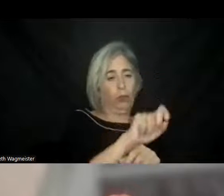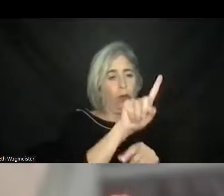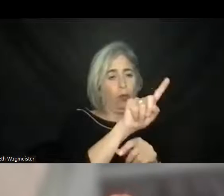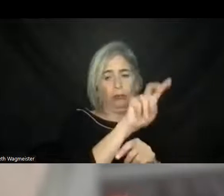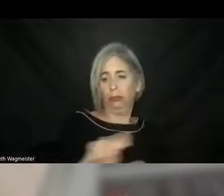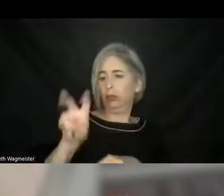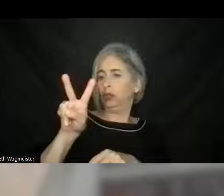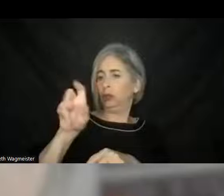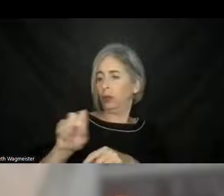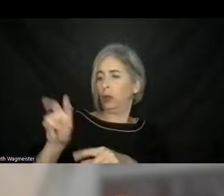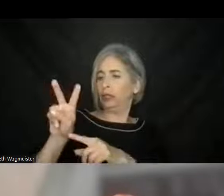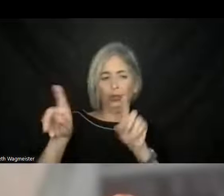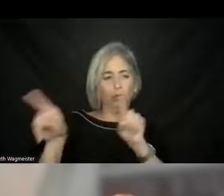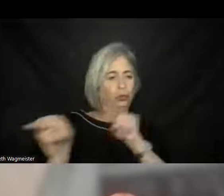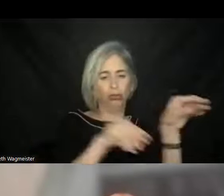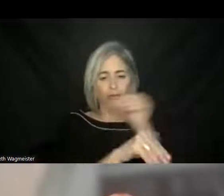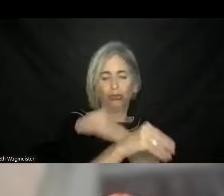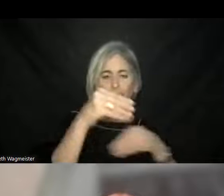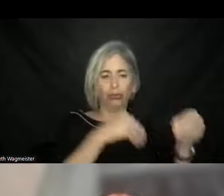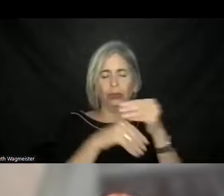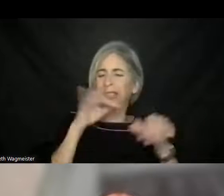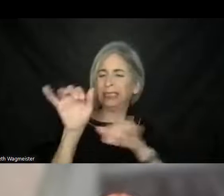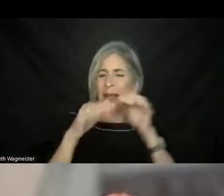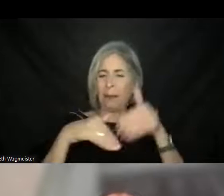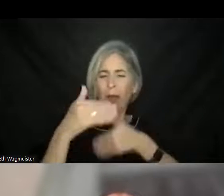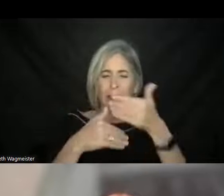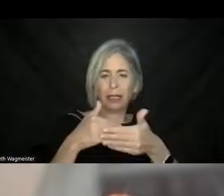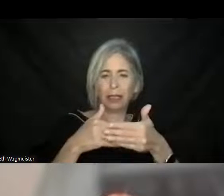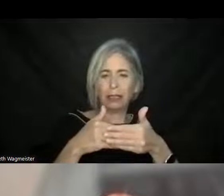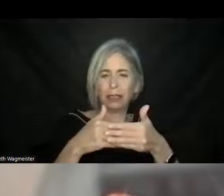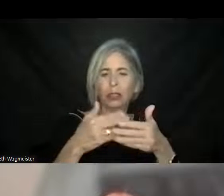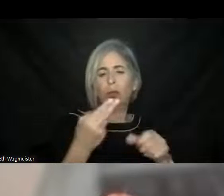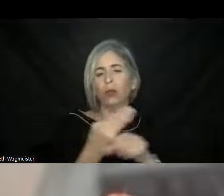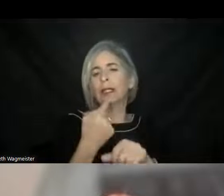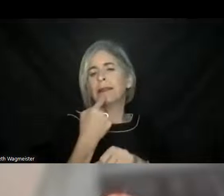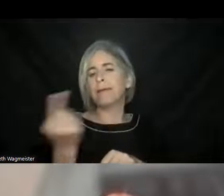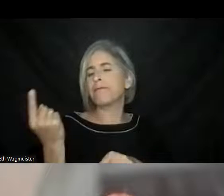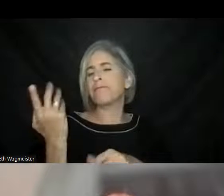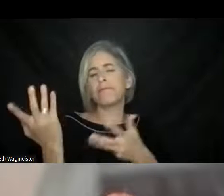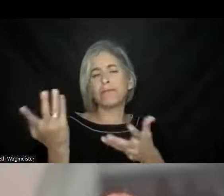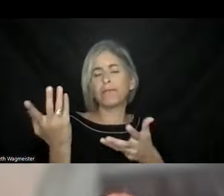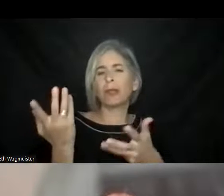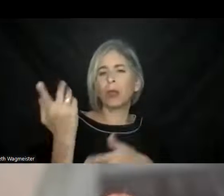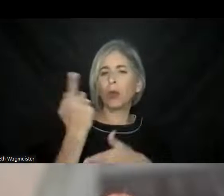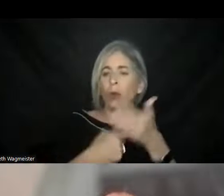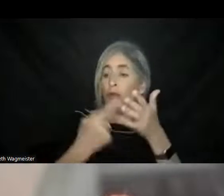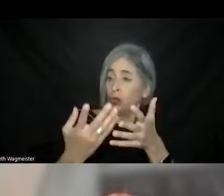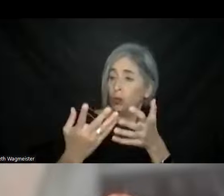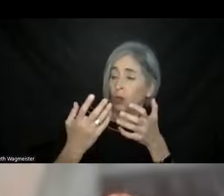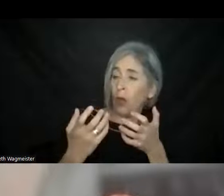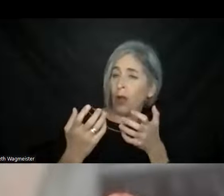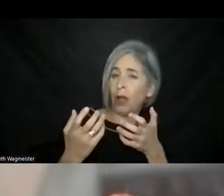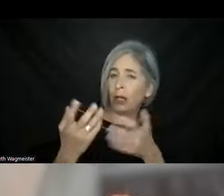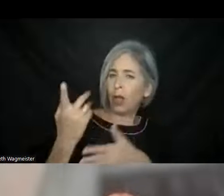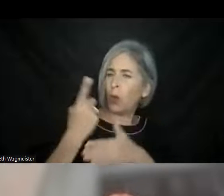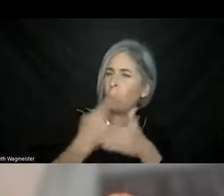2.2 in the demo, and it would be the same process. We would simply go off and say, what would you want to, what is